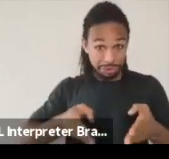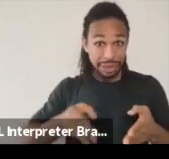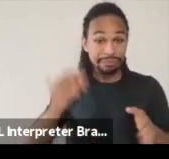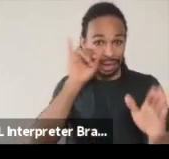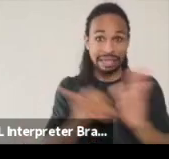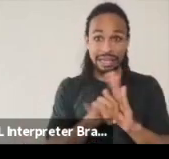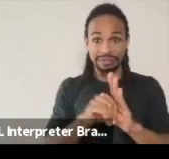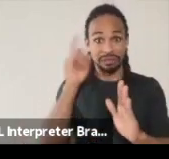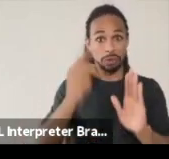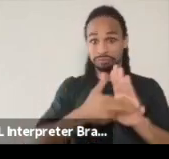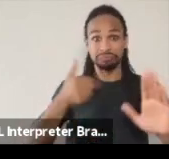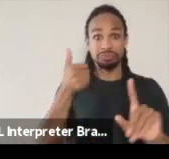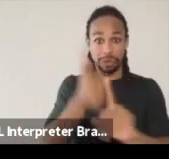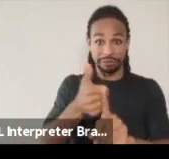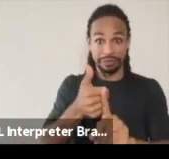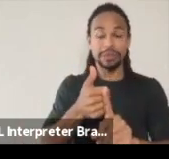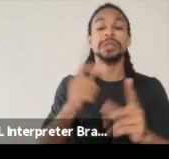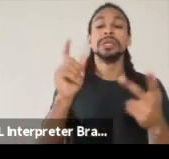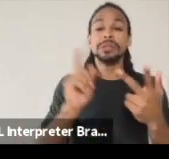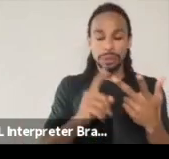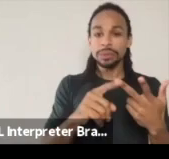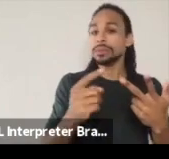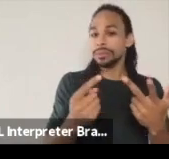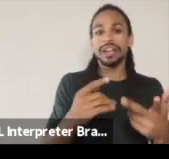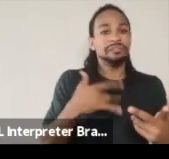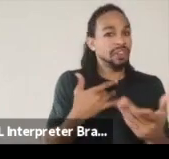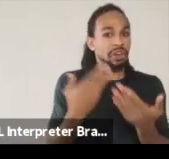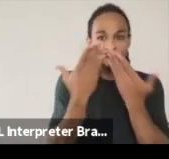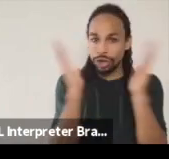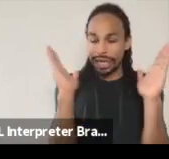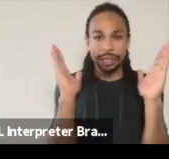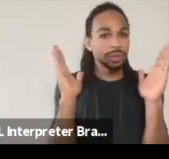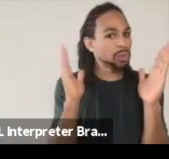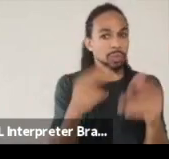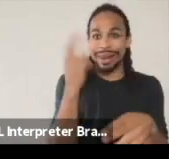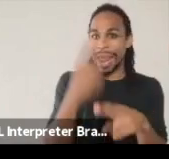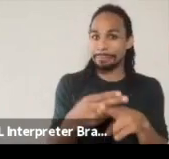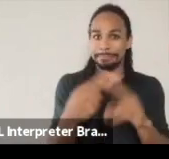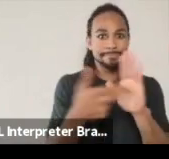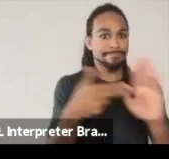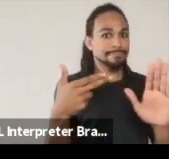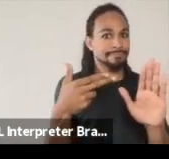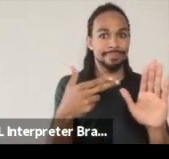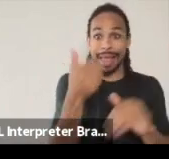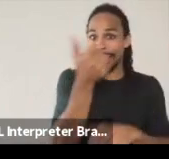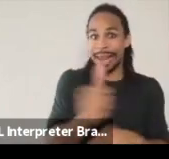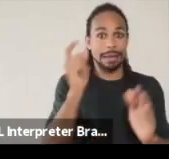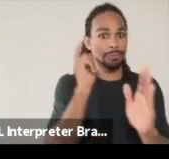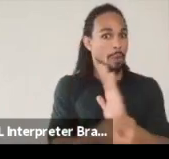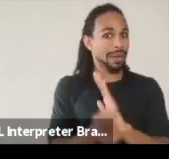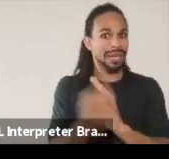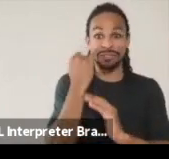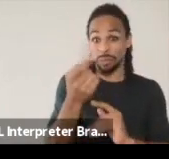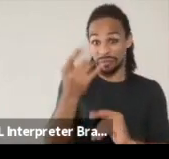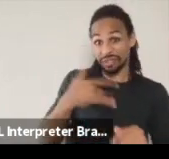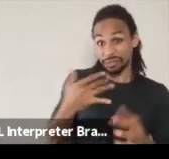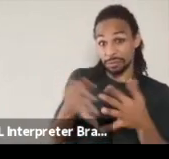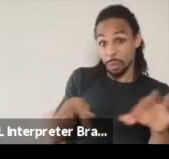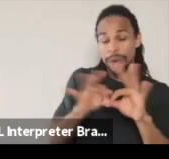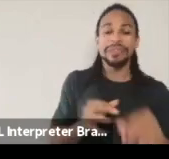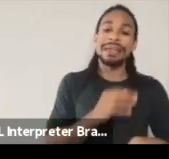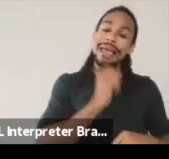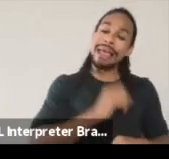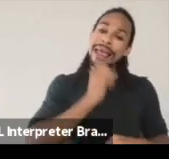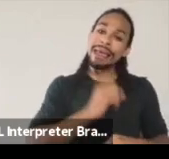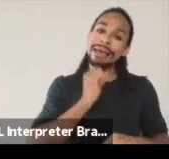individual. Please do feel free to name at any point, if it feels relevant, the age or ages